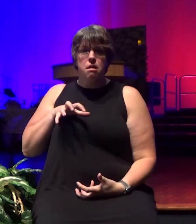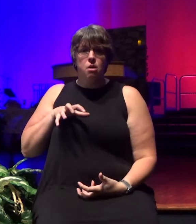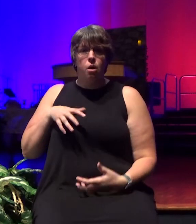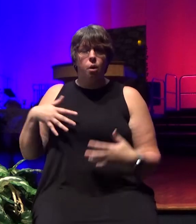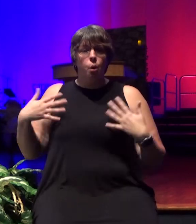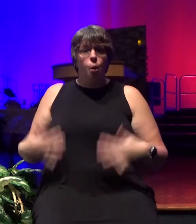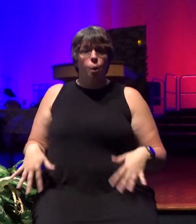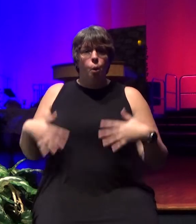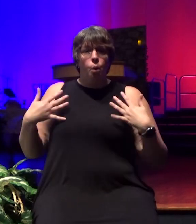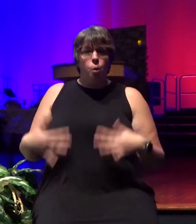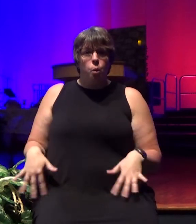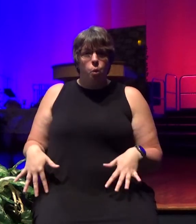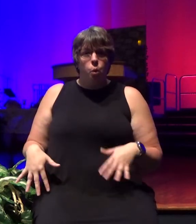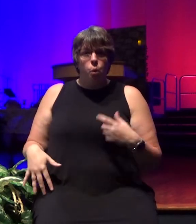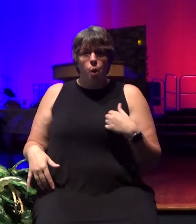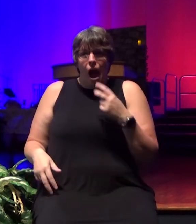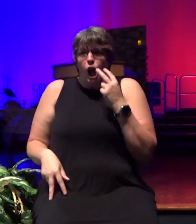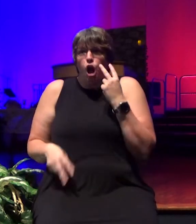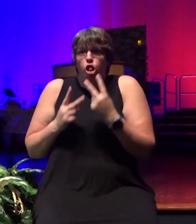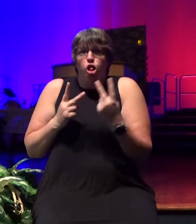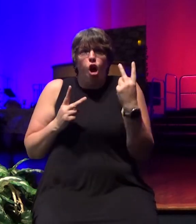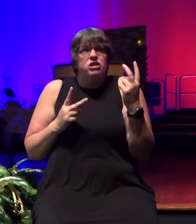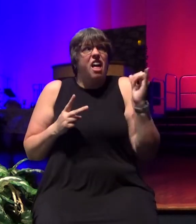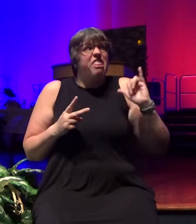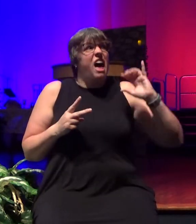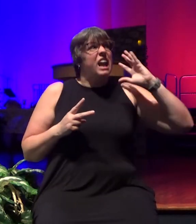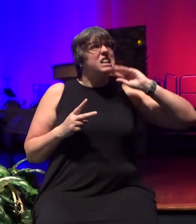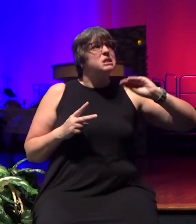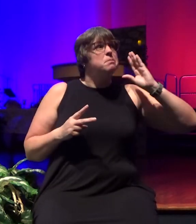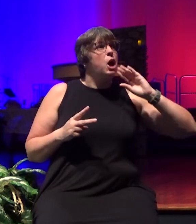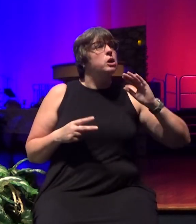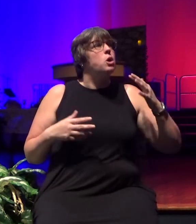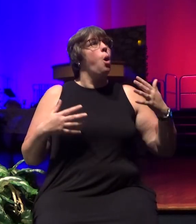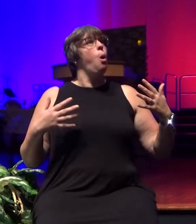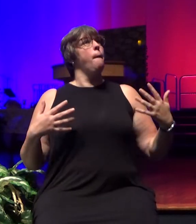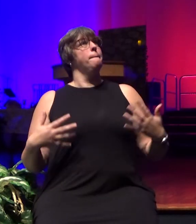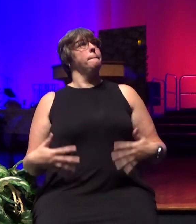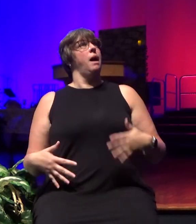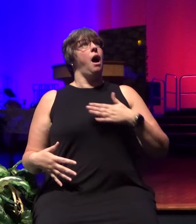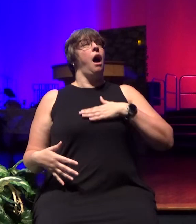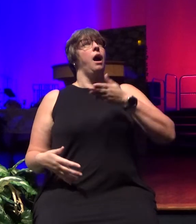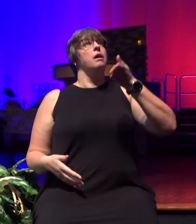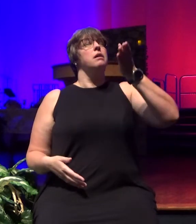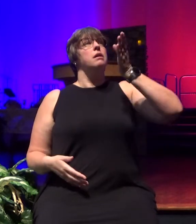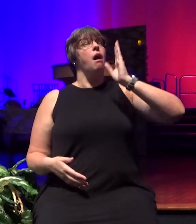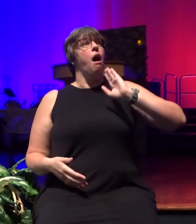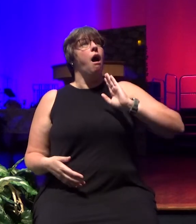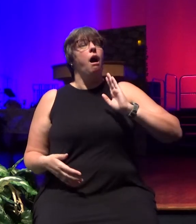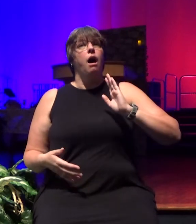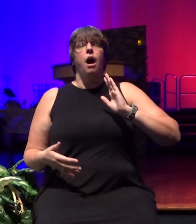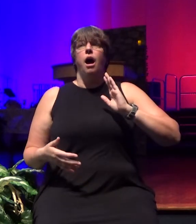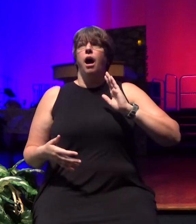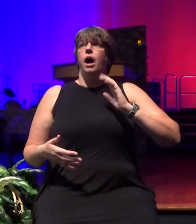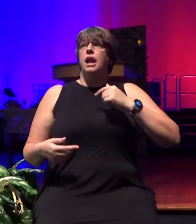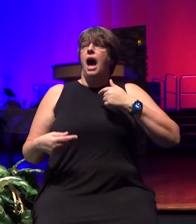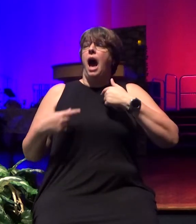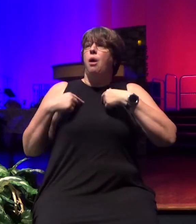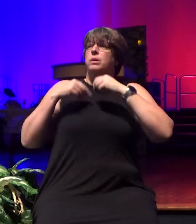I'd been holding with it, and I said, oh my God, that's the most blessed thing that could have ever happened to me. And to this day, I give thanks for